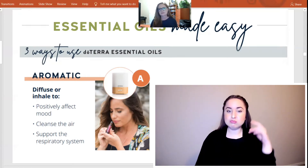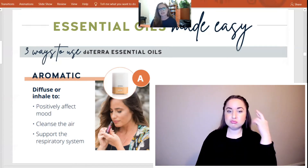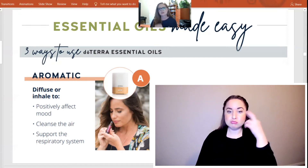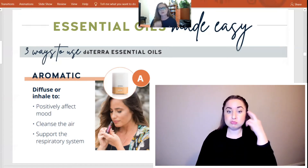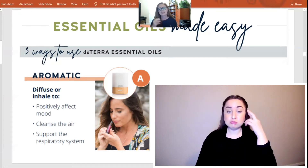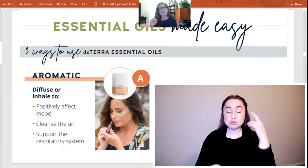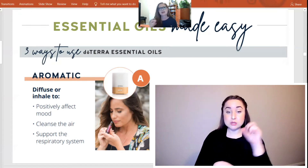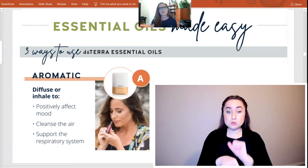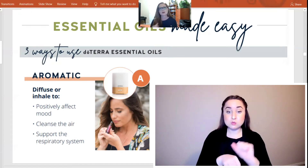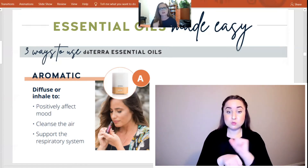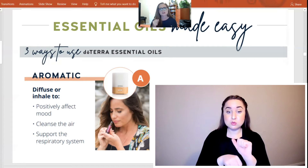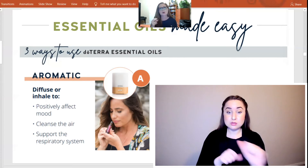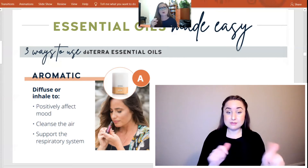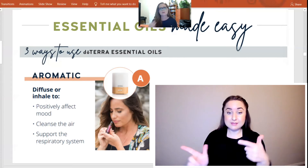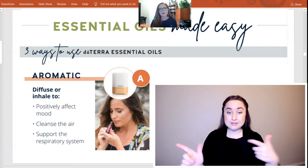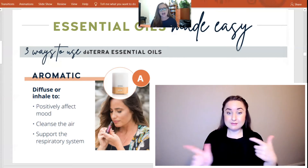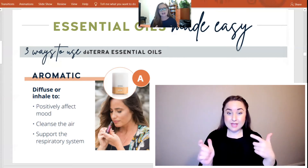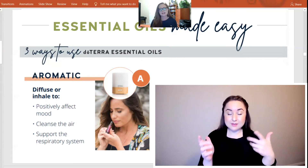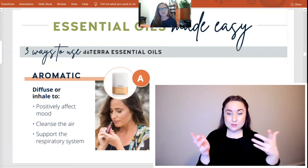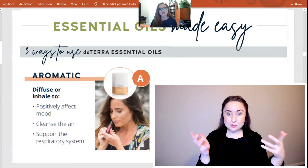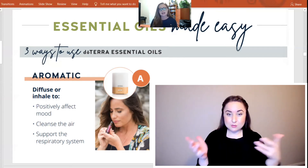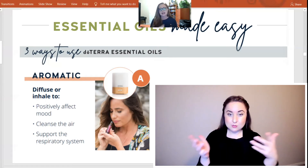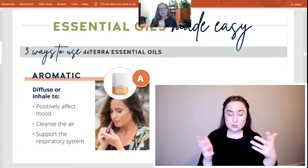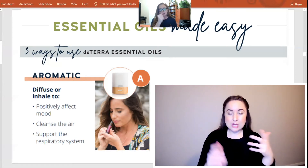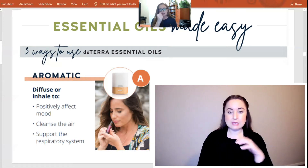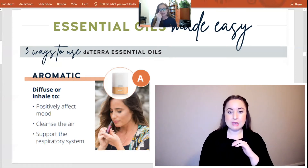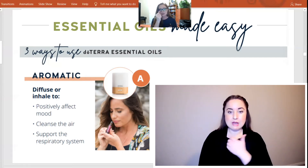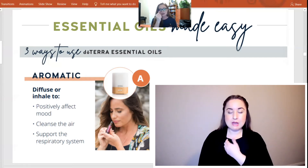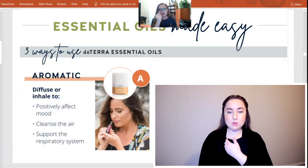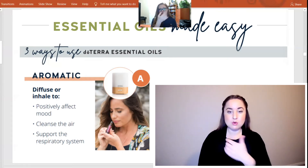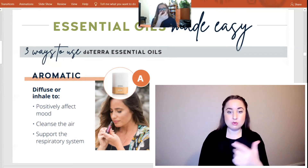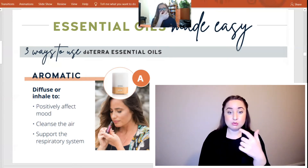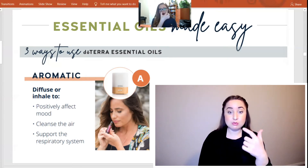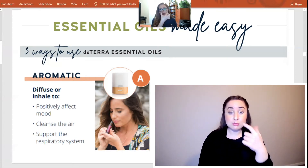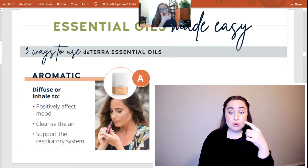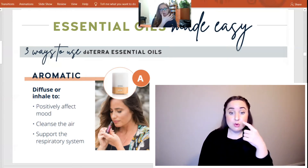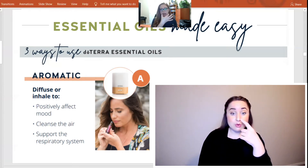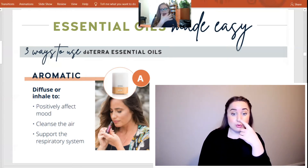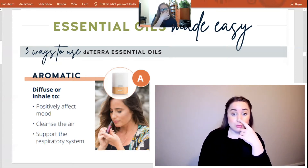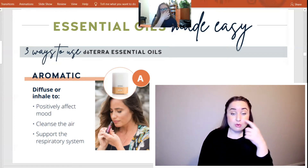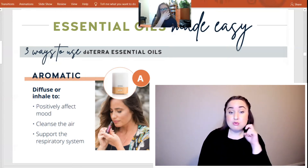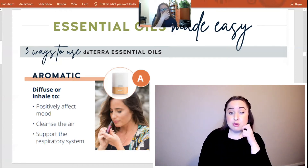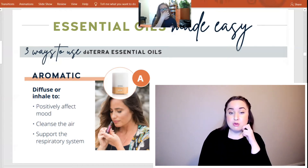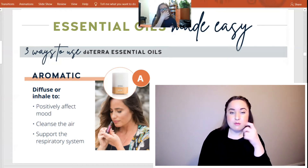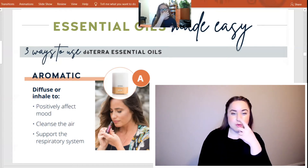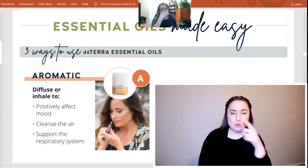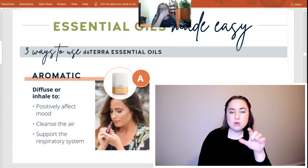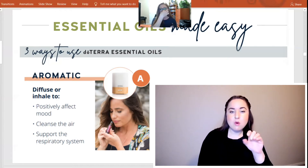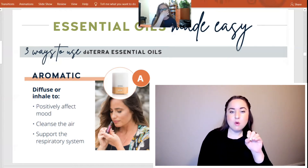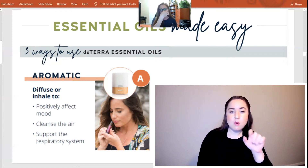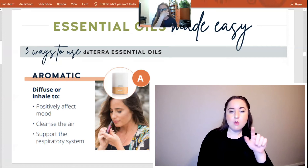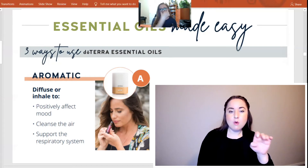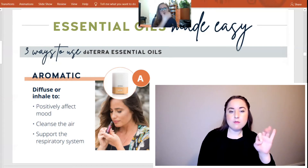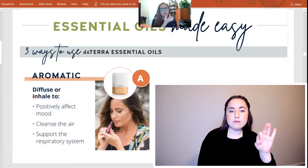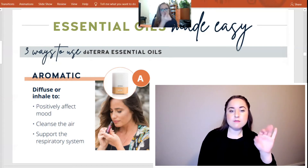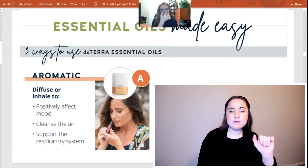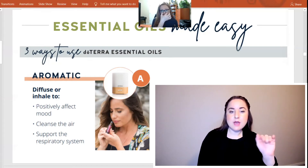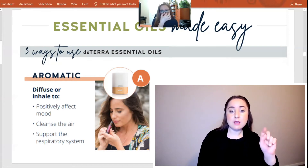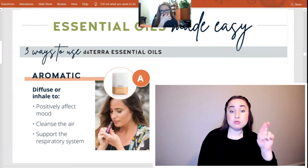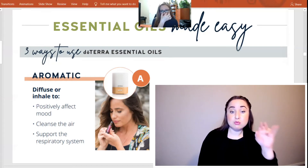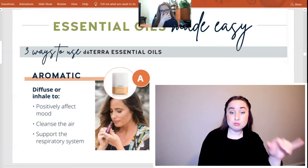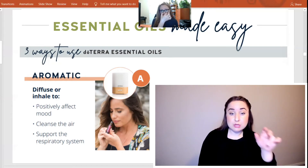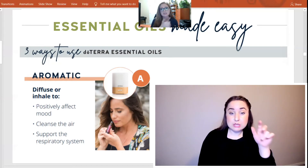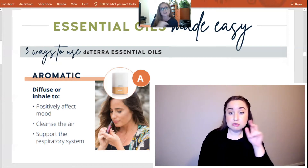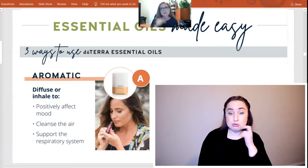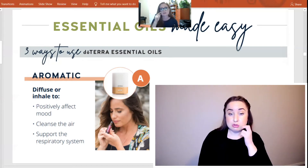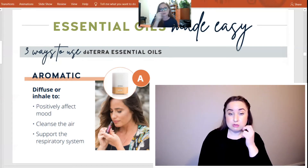And the reason it works so fast is because our, um, olfactory nerve, which is right